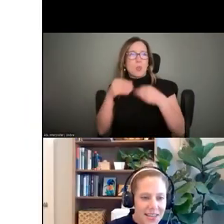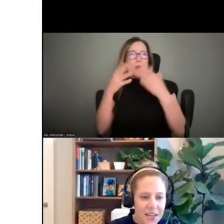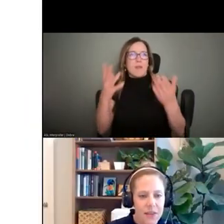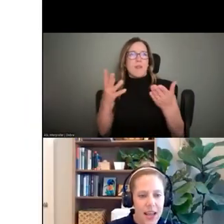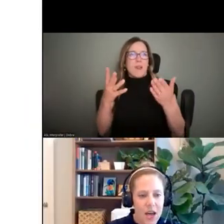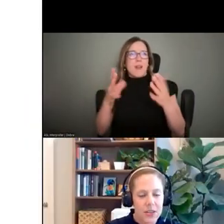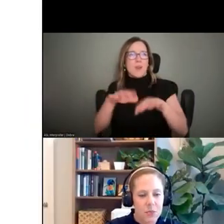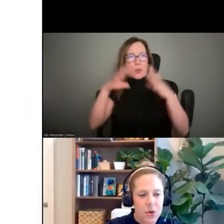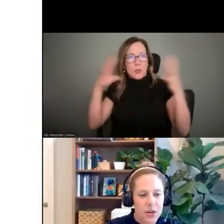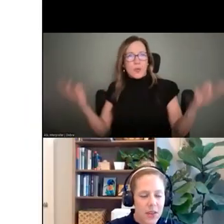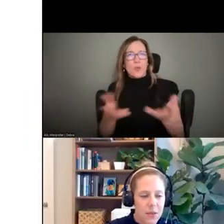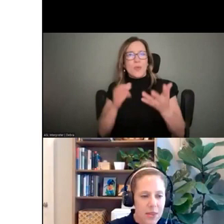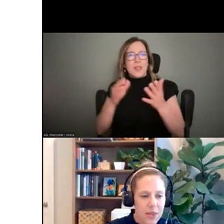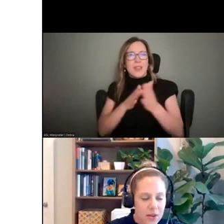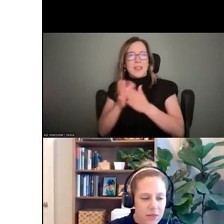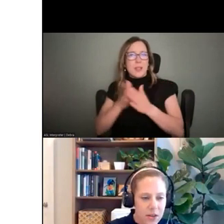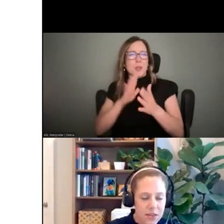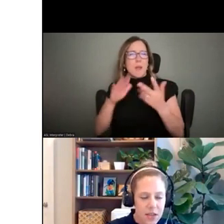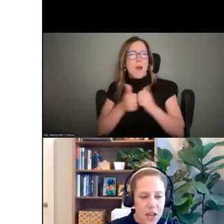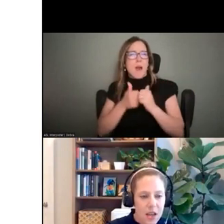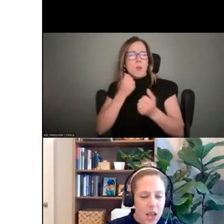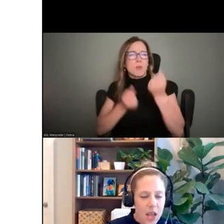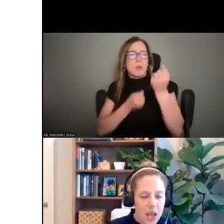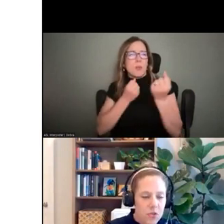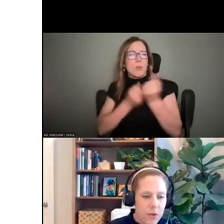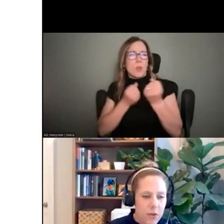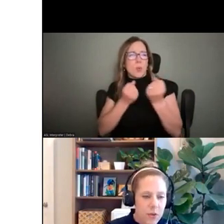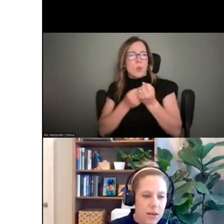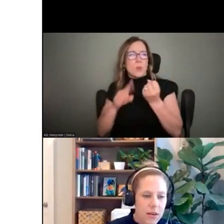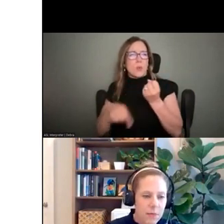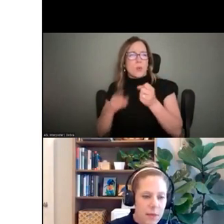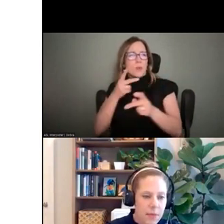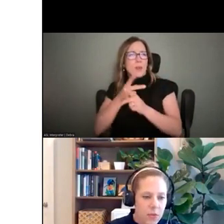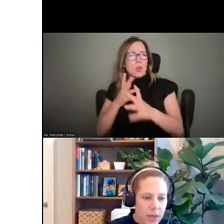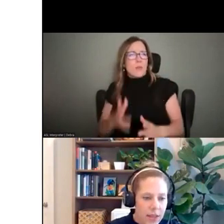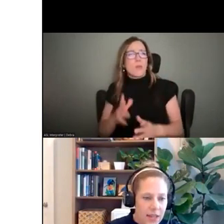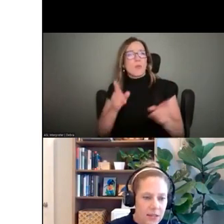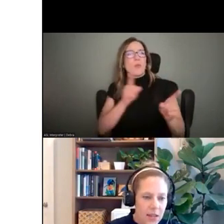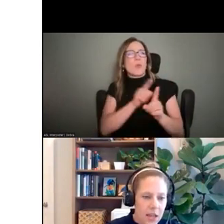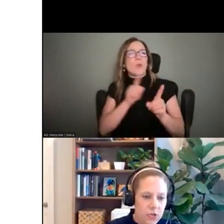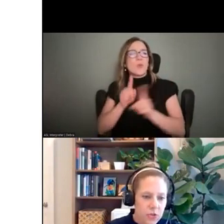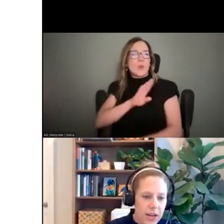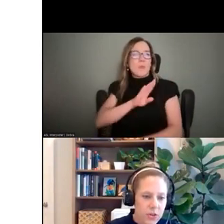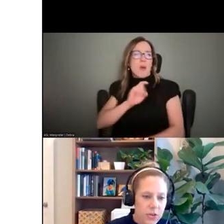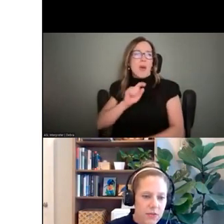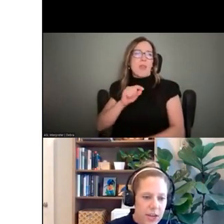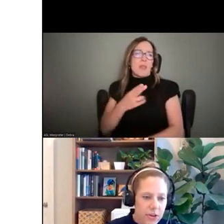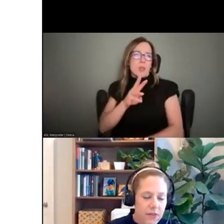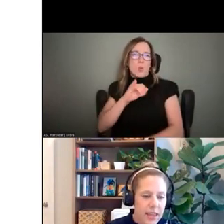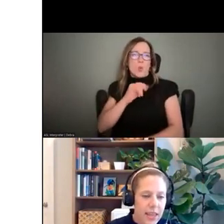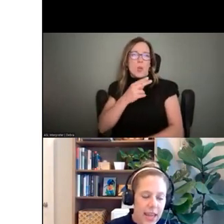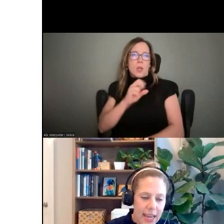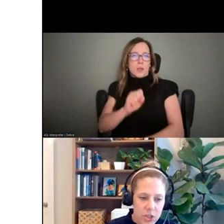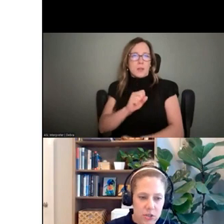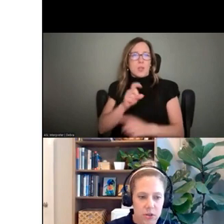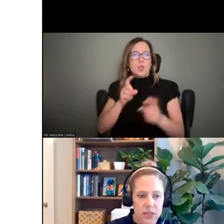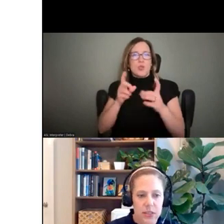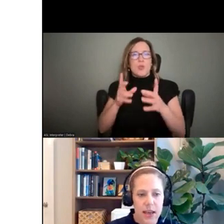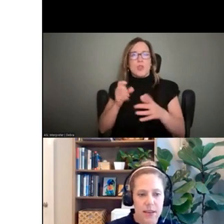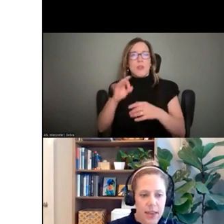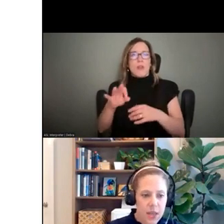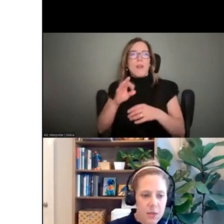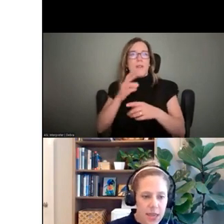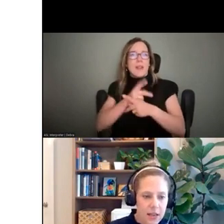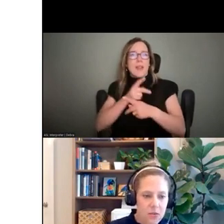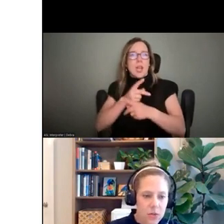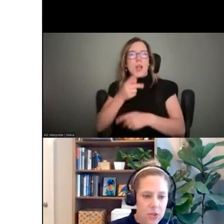the initiative and how it supports family caregivers. And we'll also be joined by Beth Wiggins, Director of Caregiving and Aging Services